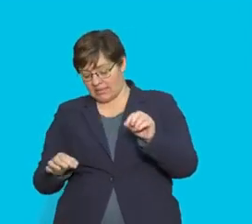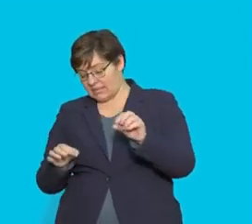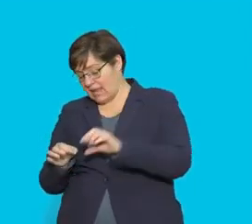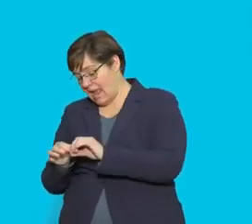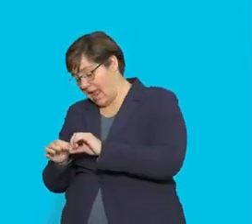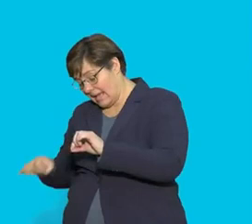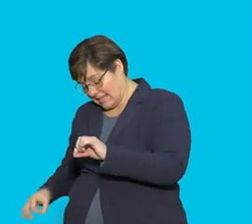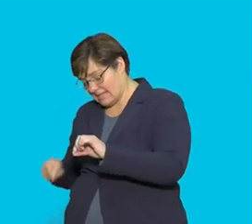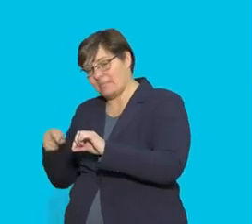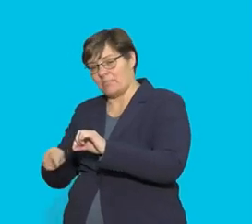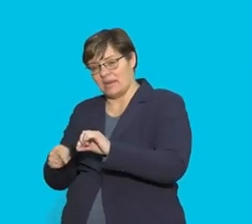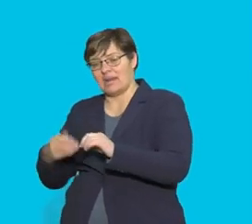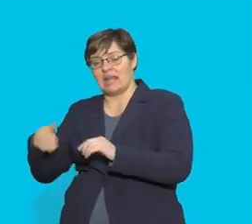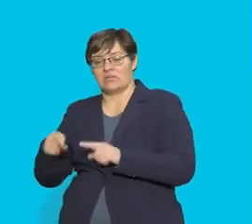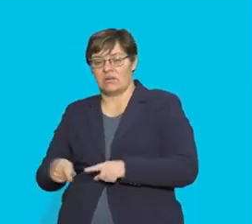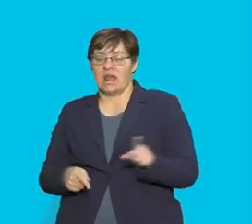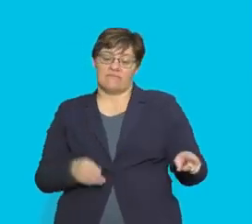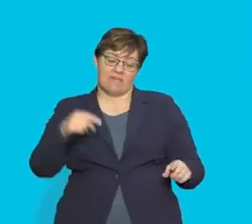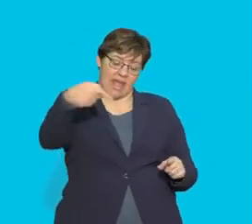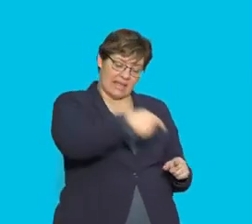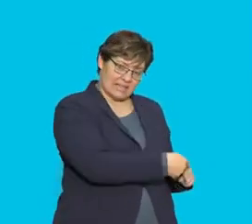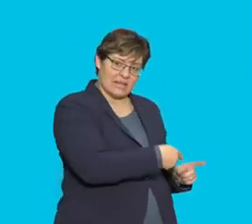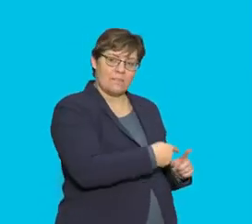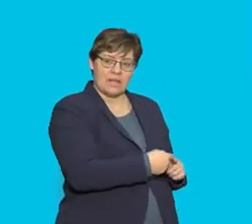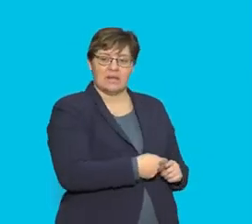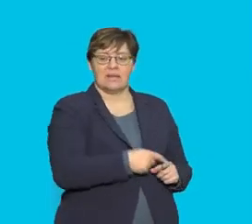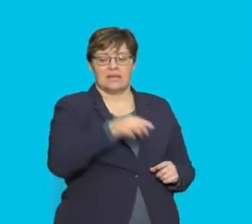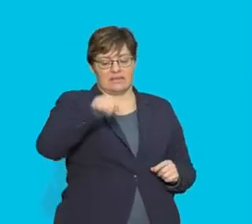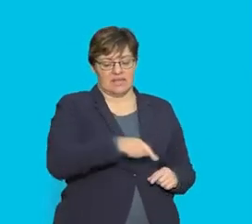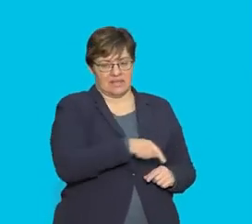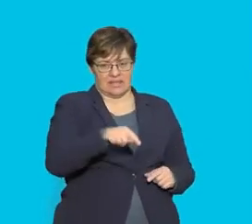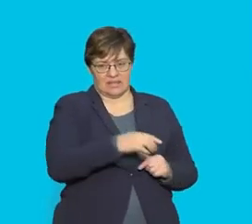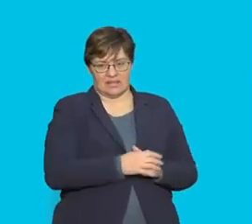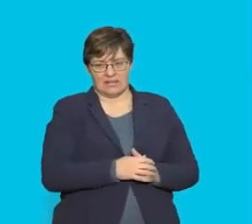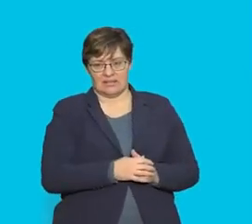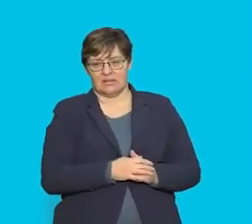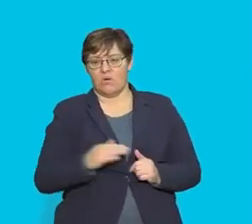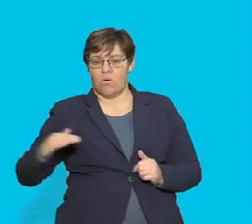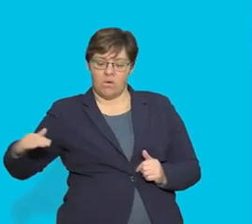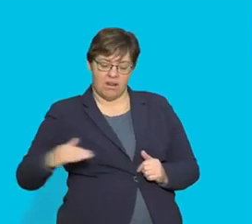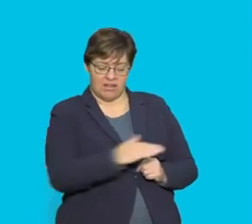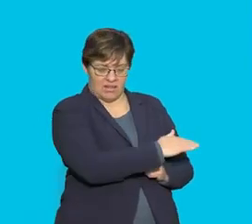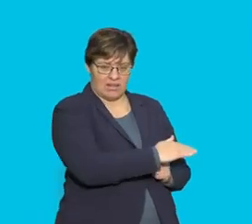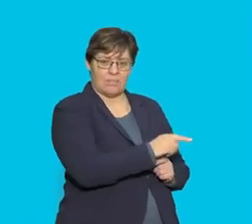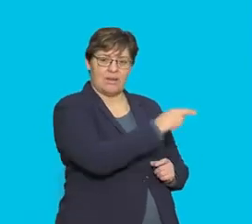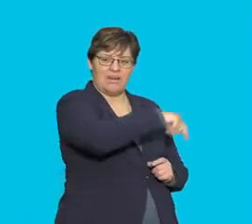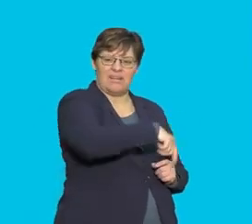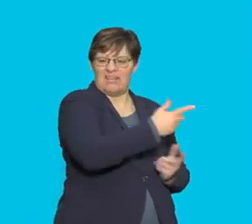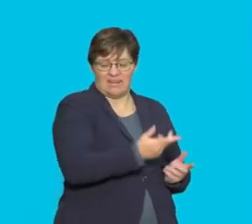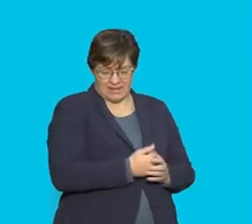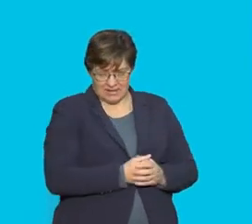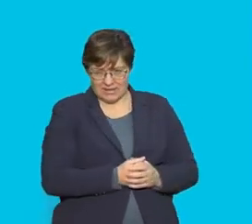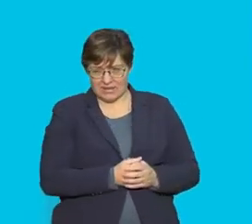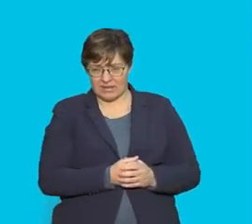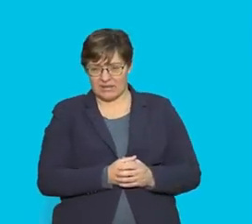my exterior angle will be there. If I was to extend that one, it will be there. If I was to extend, it will be there, and